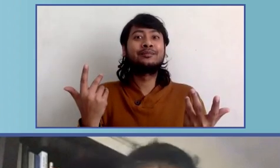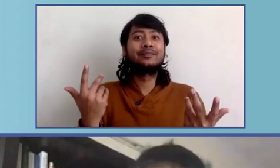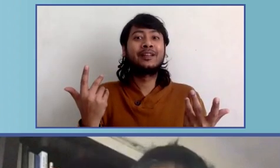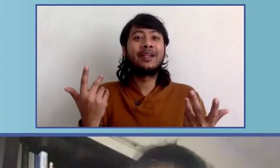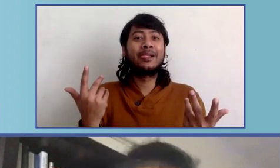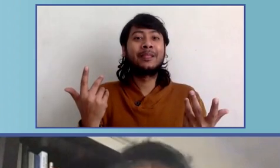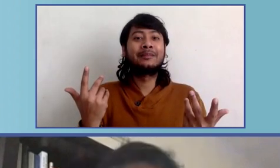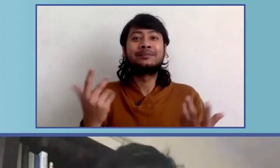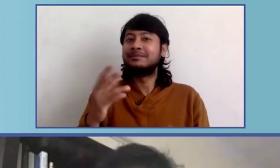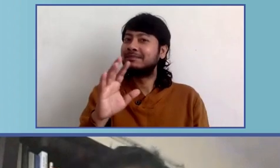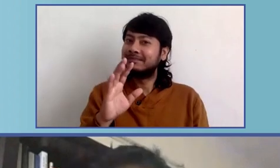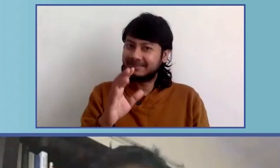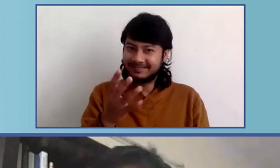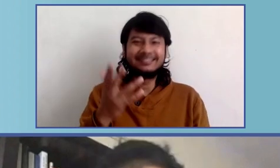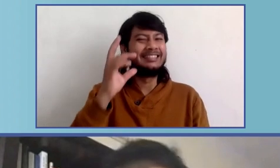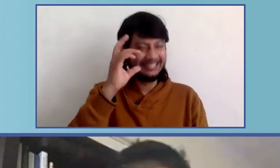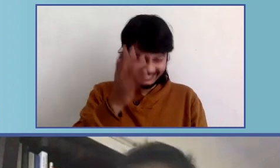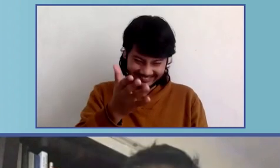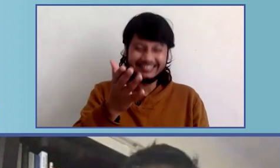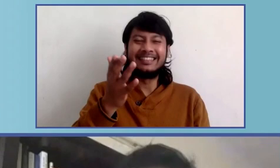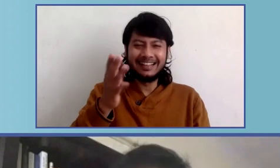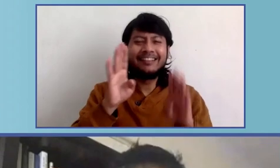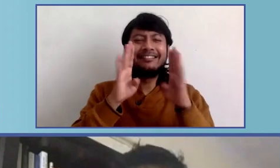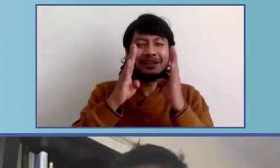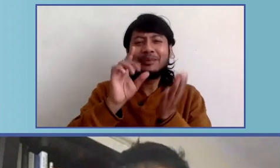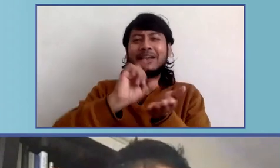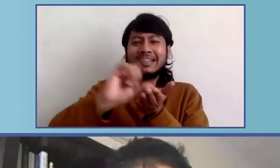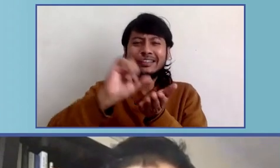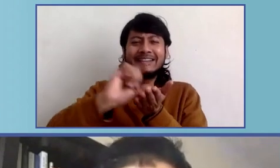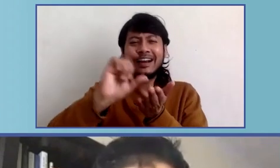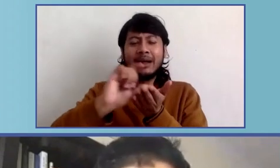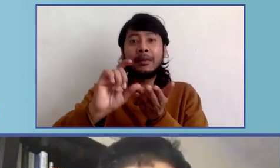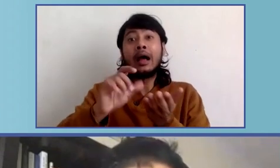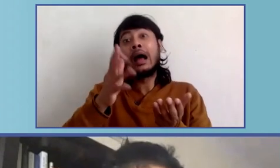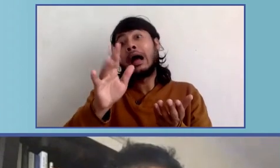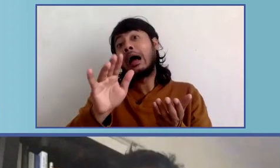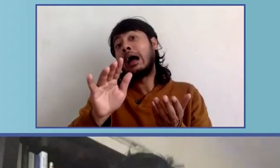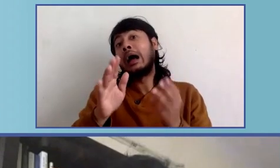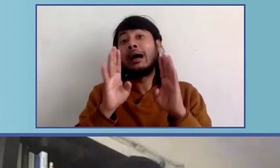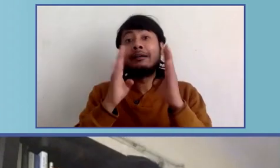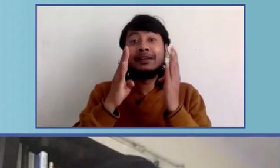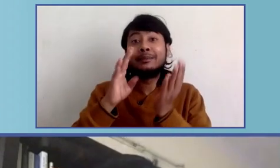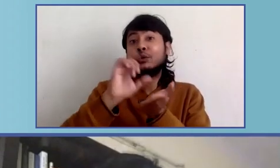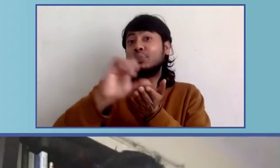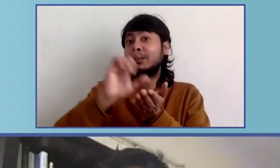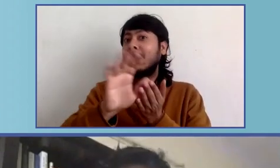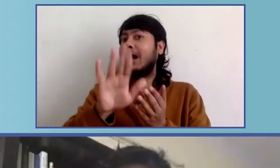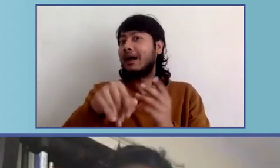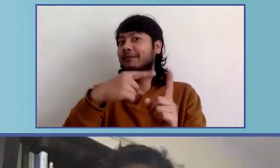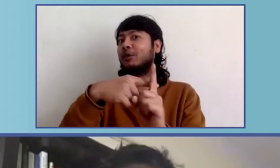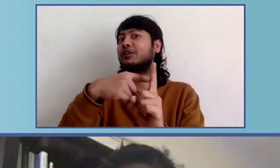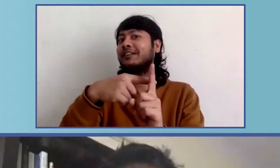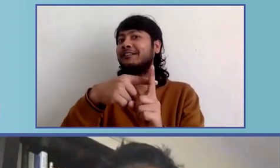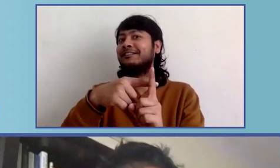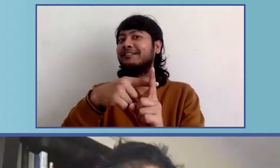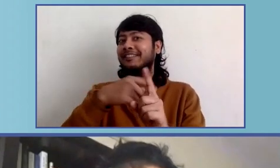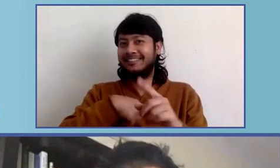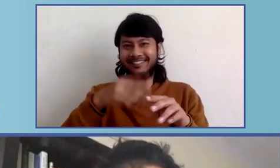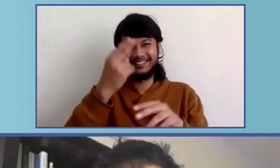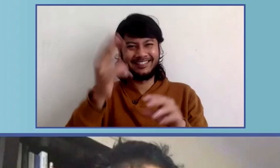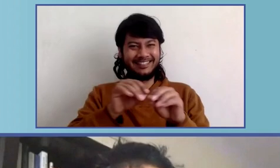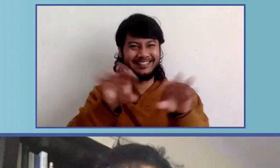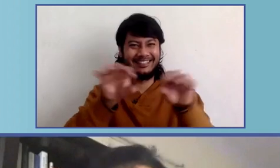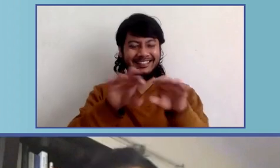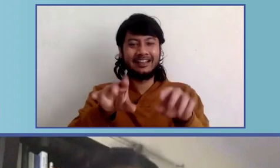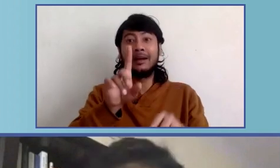No social media, which is obviously good also now, through which we are able to interact. But then also as an artist, you will do